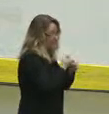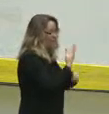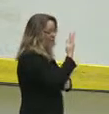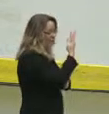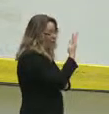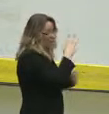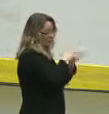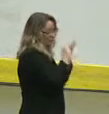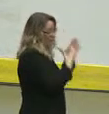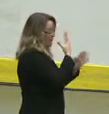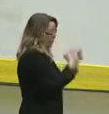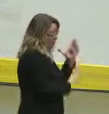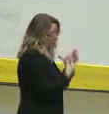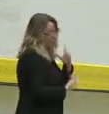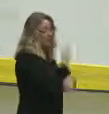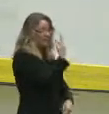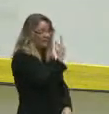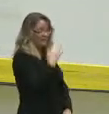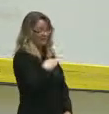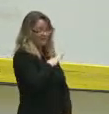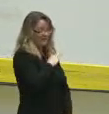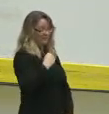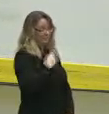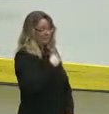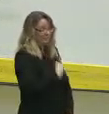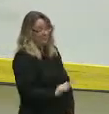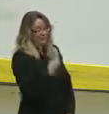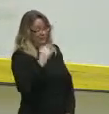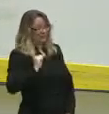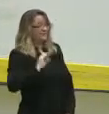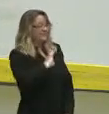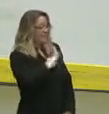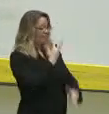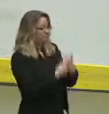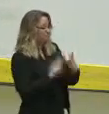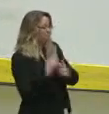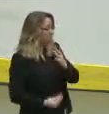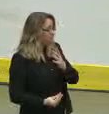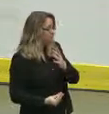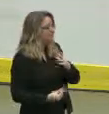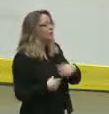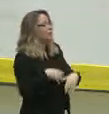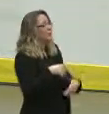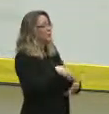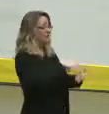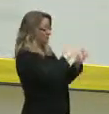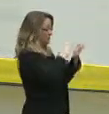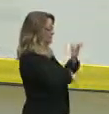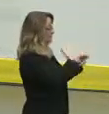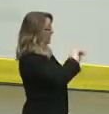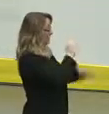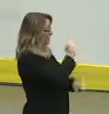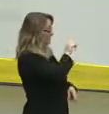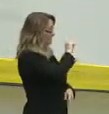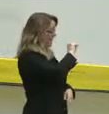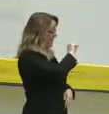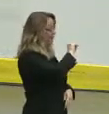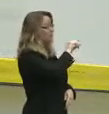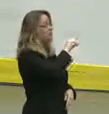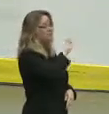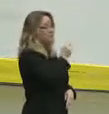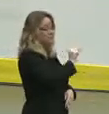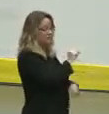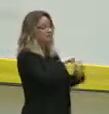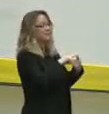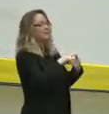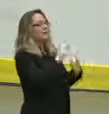students, 1 faculty member, and 2 staff members. Students Matt Dunn, Joseph Chubbuck,